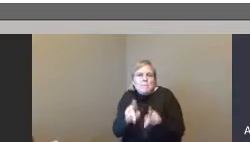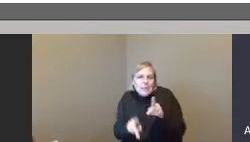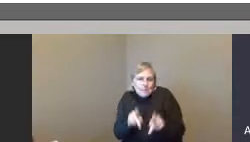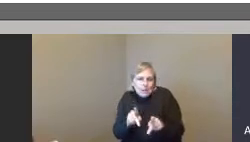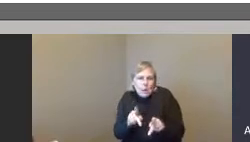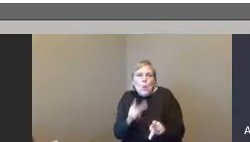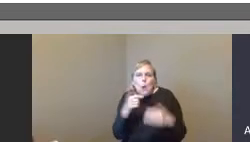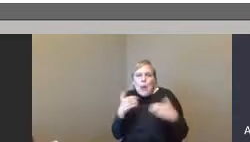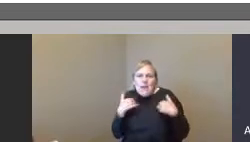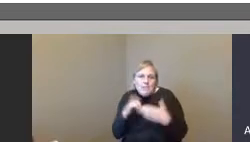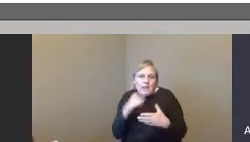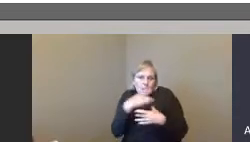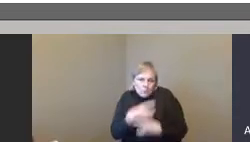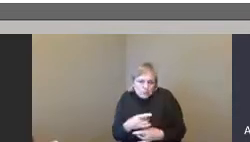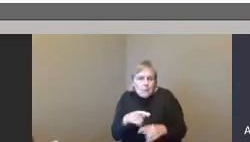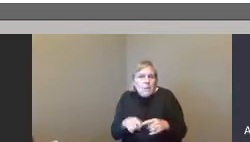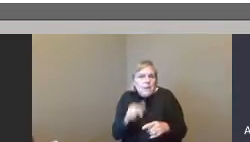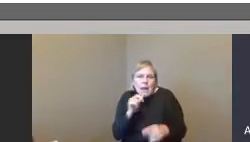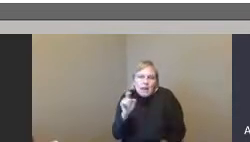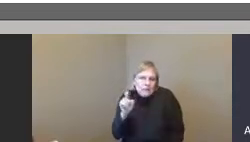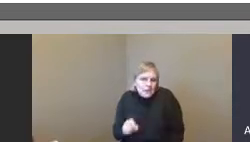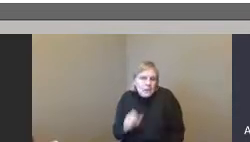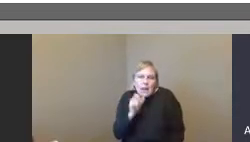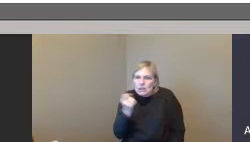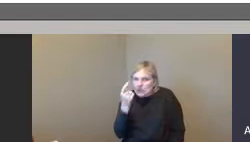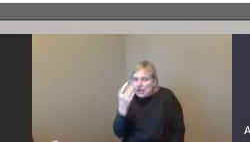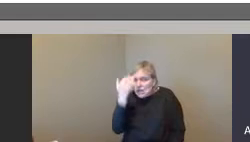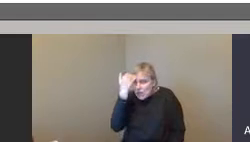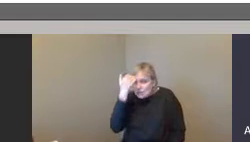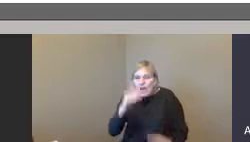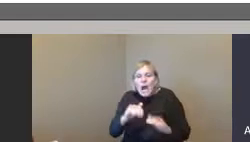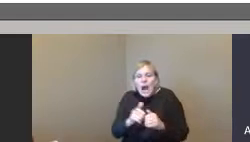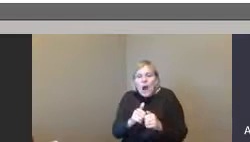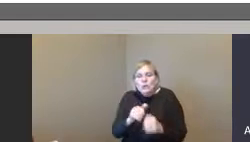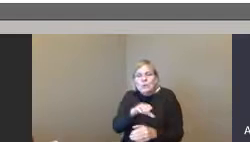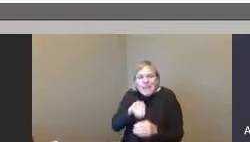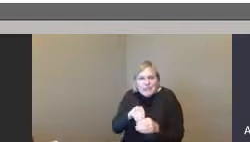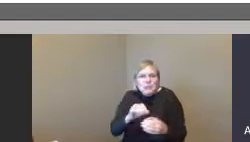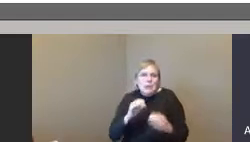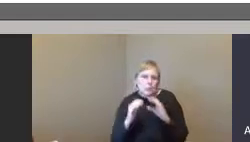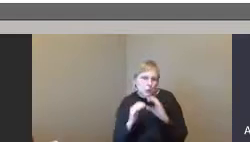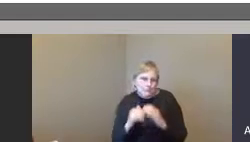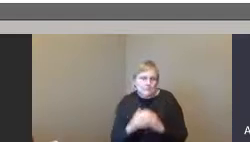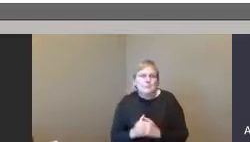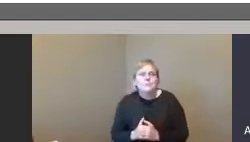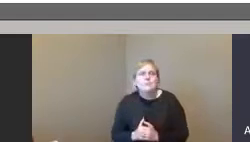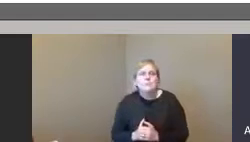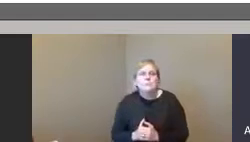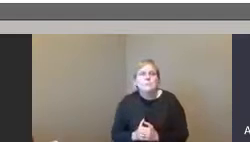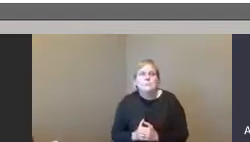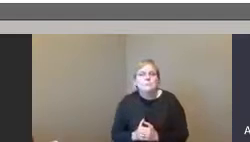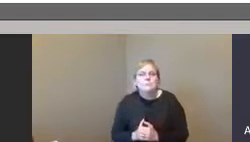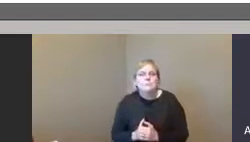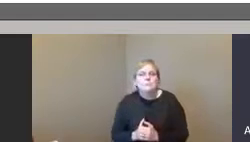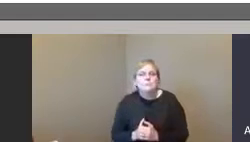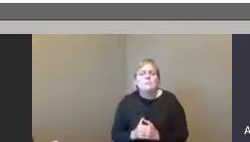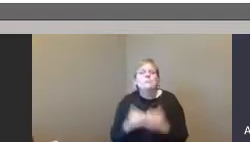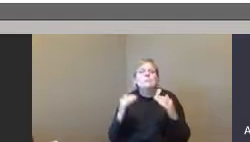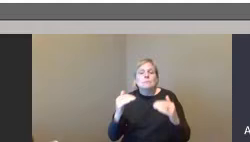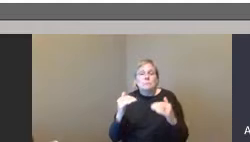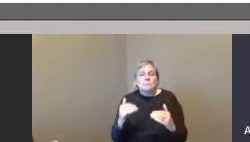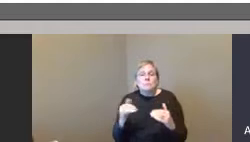have that interest, but they may not have the need or understanding or knowledge of how to engage and communicate. They're also